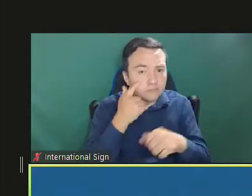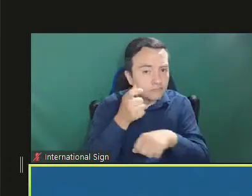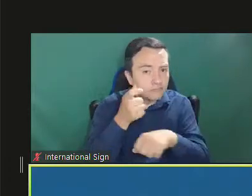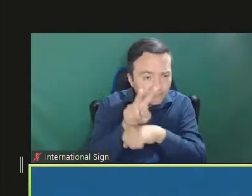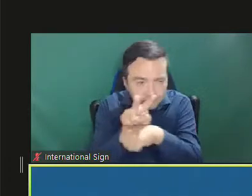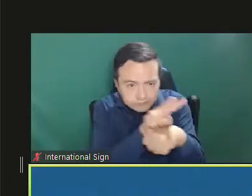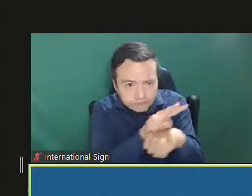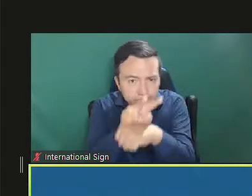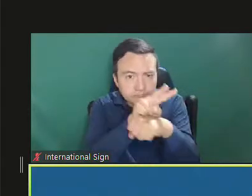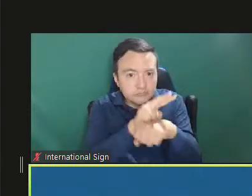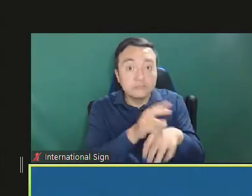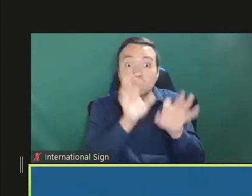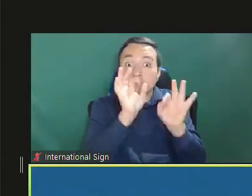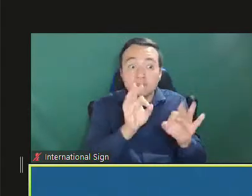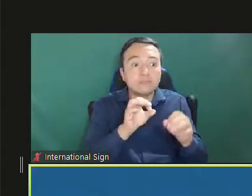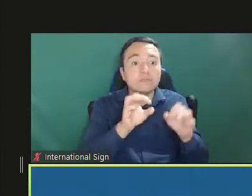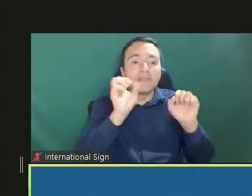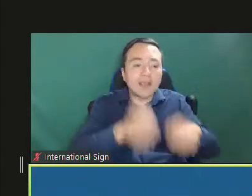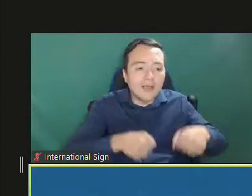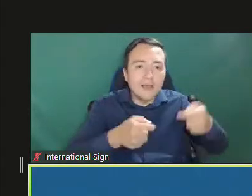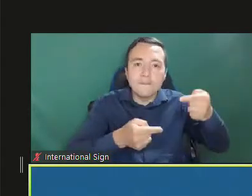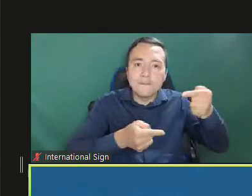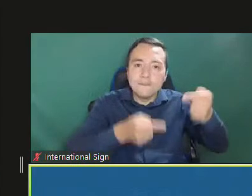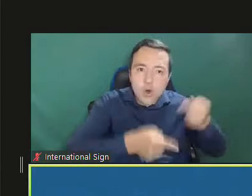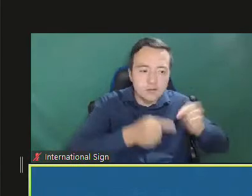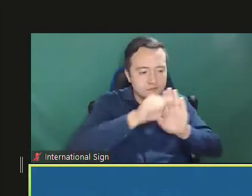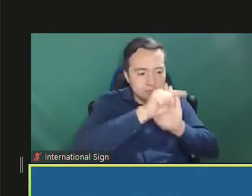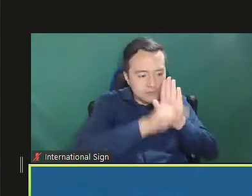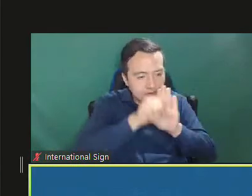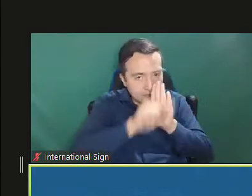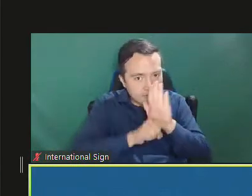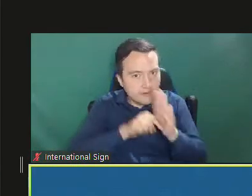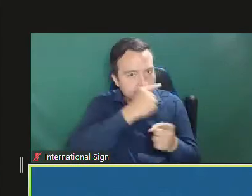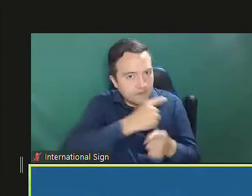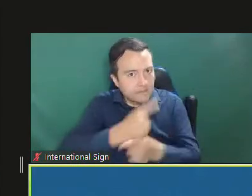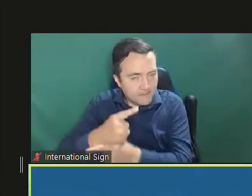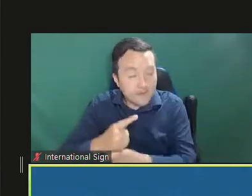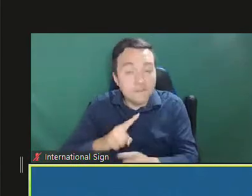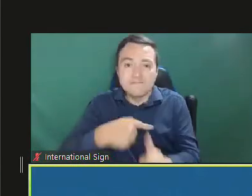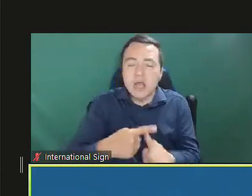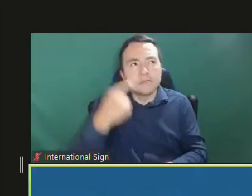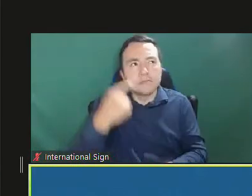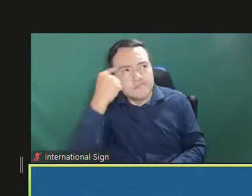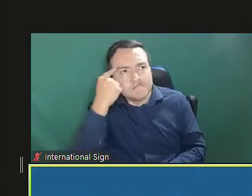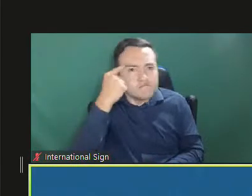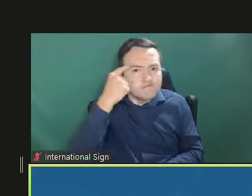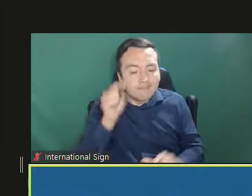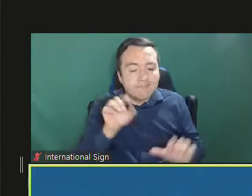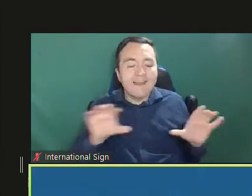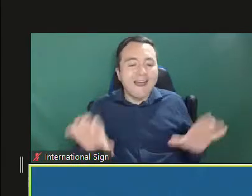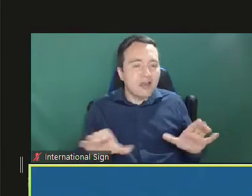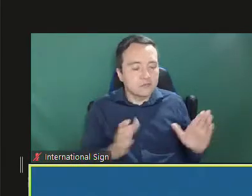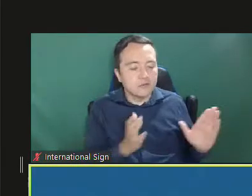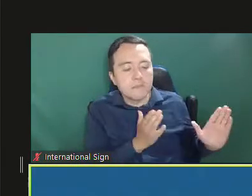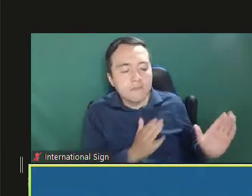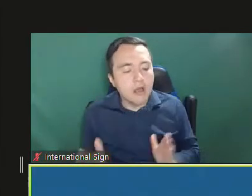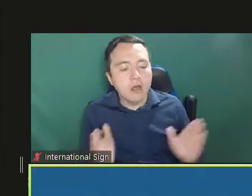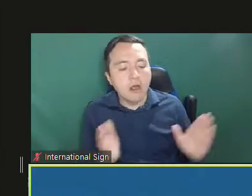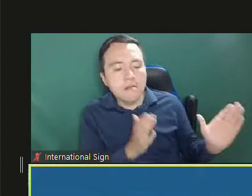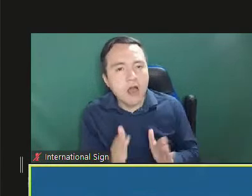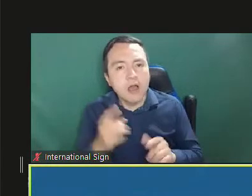on implementing the strategy and plan of action to strengthen tobacco control in the region of the Americas 2018 to